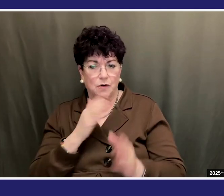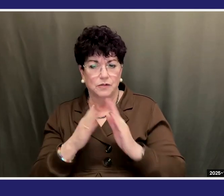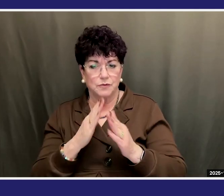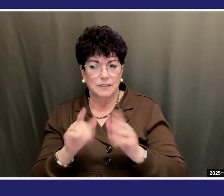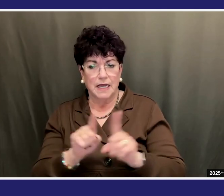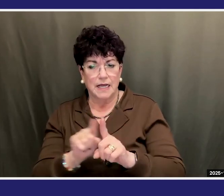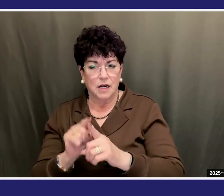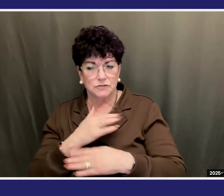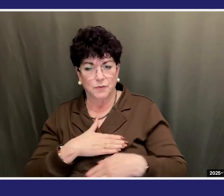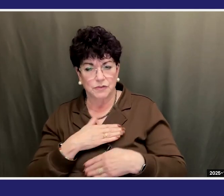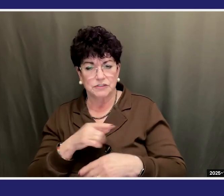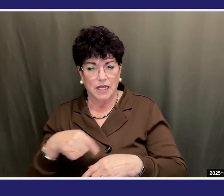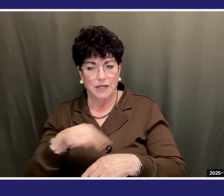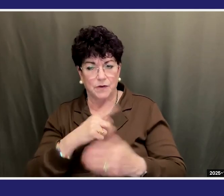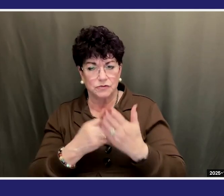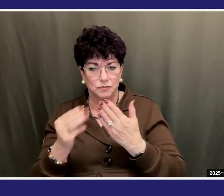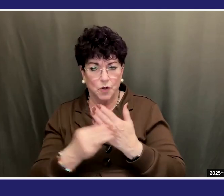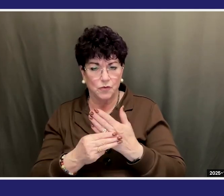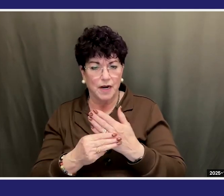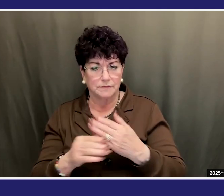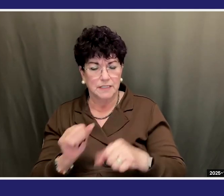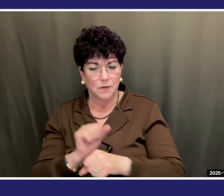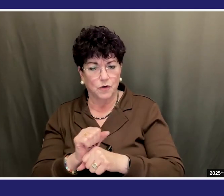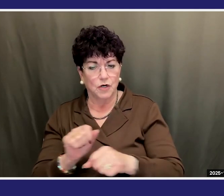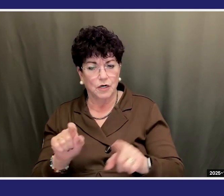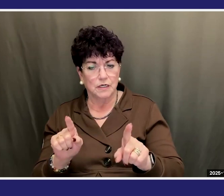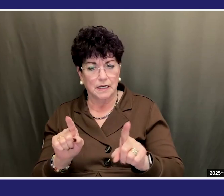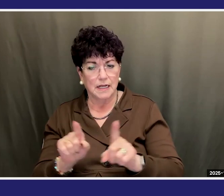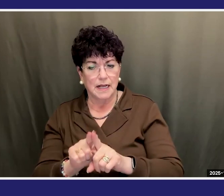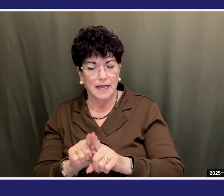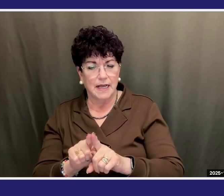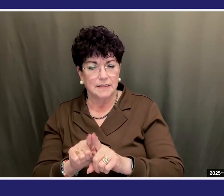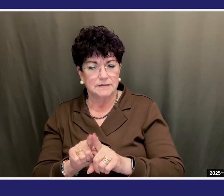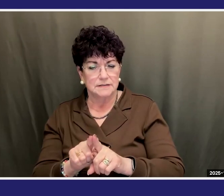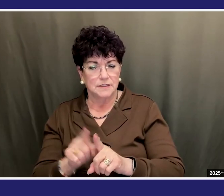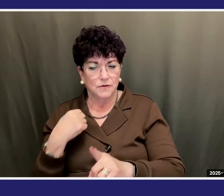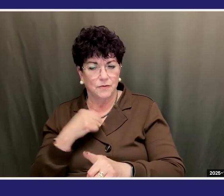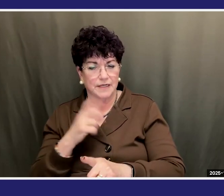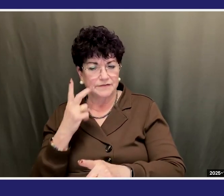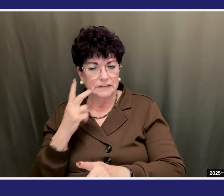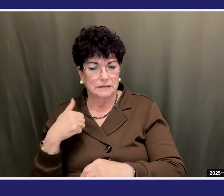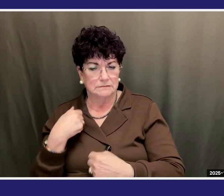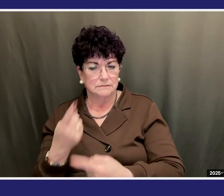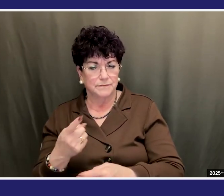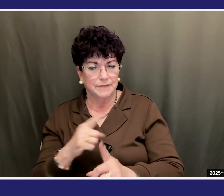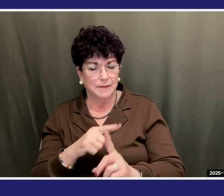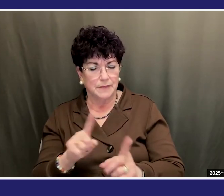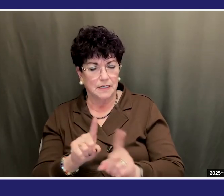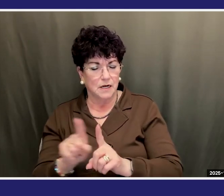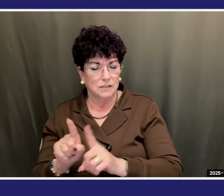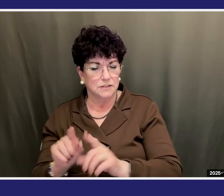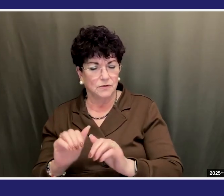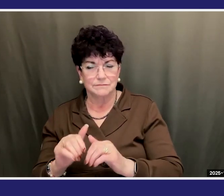we've funcionando seen, como hemos but observado, also pero the también way it's como lo shown demuestra nuestra our investigación community, local y local, estatal. and Les